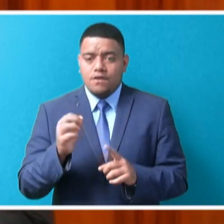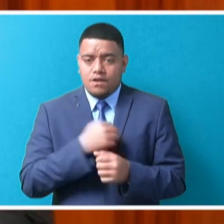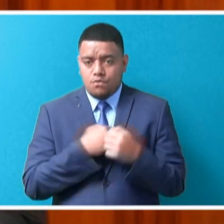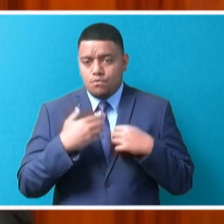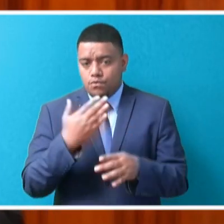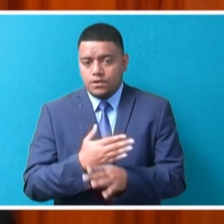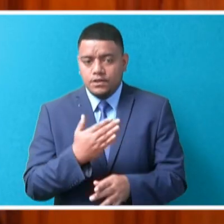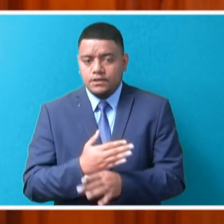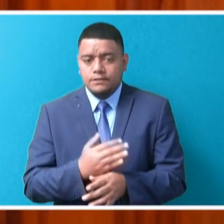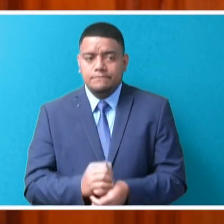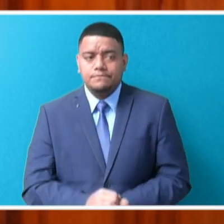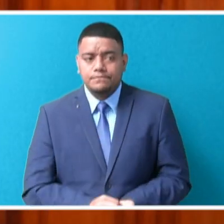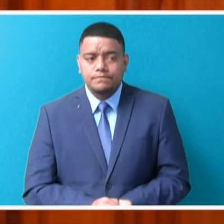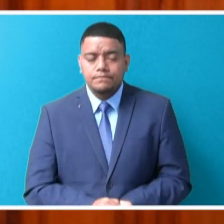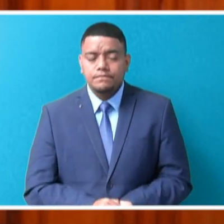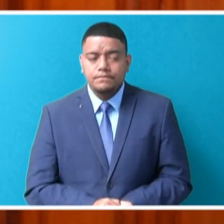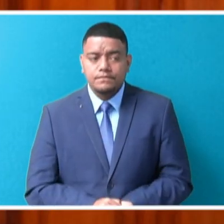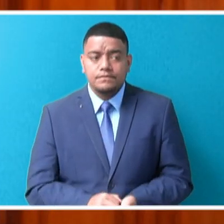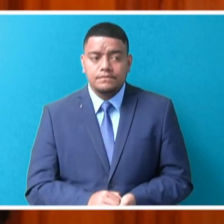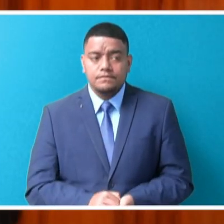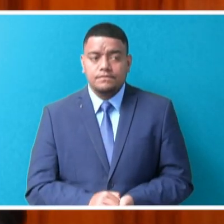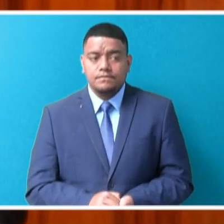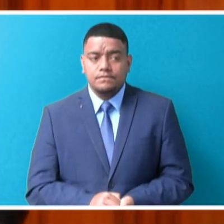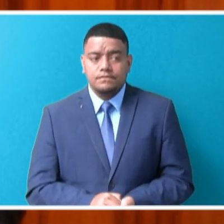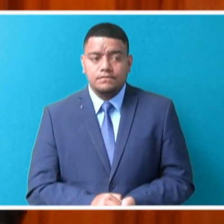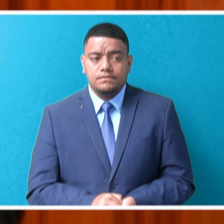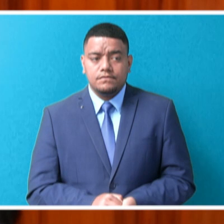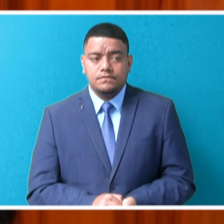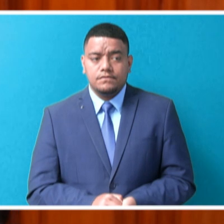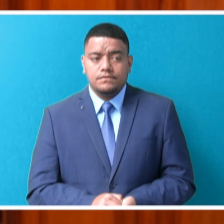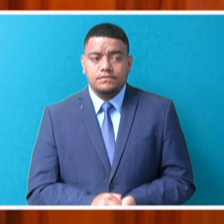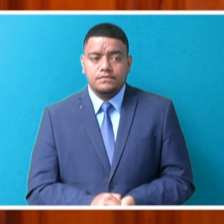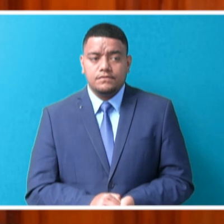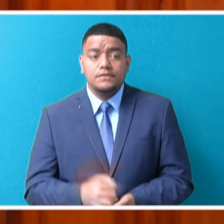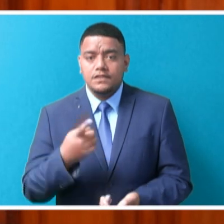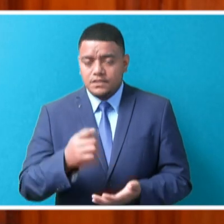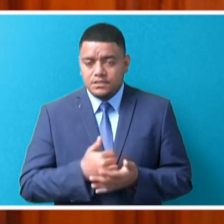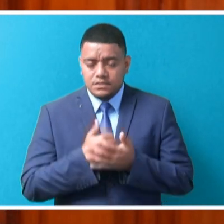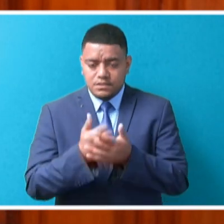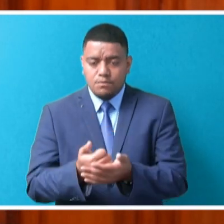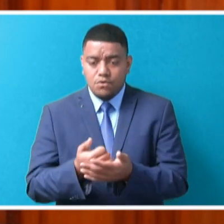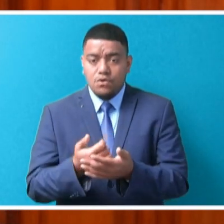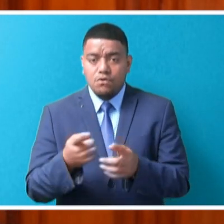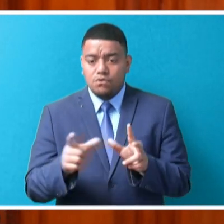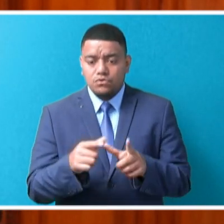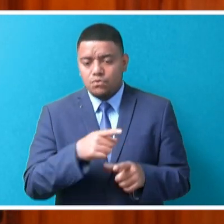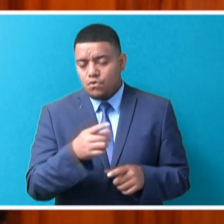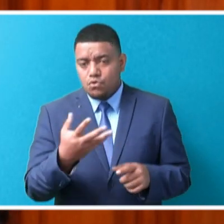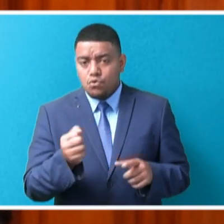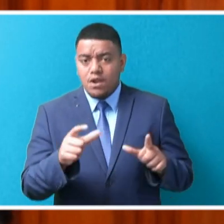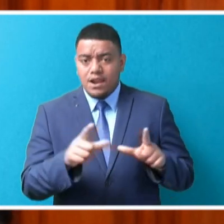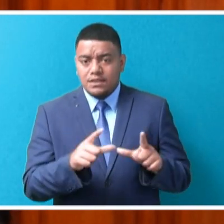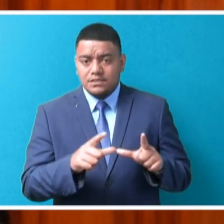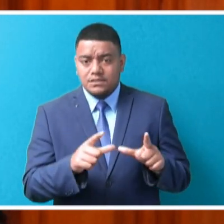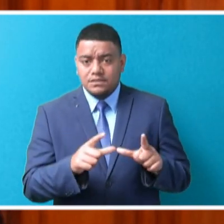Honorable Speaker, in the inshore area, efforts are ongoing to support our licensed fishers' access to ice supplies across